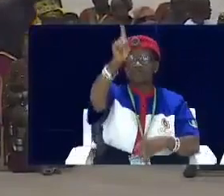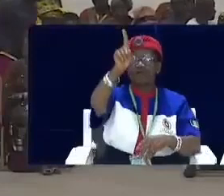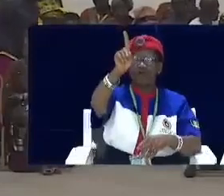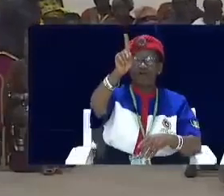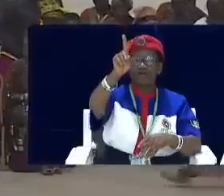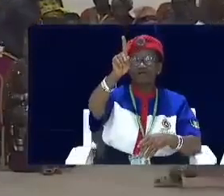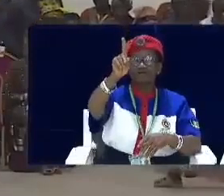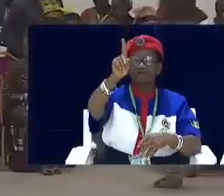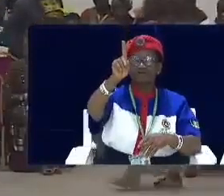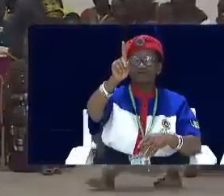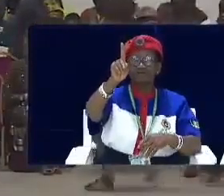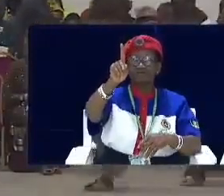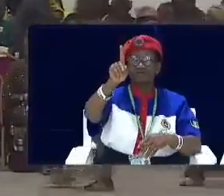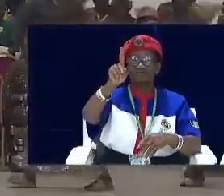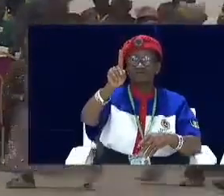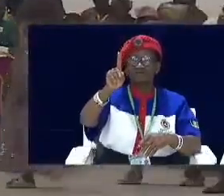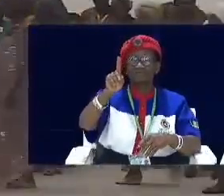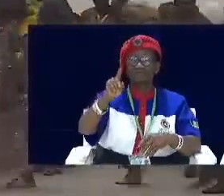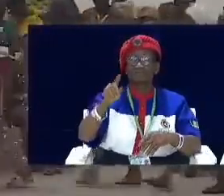Any.